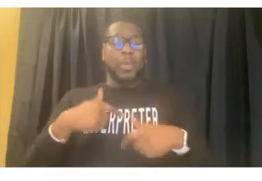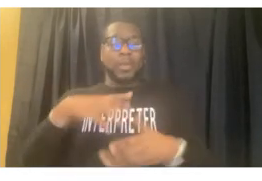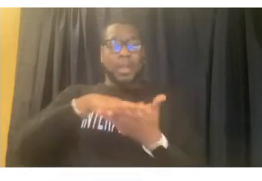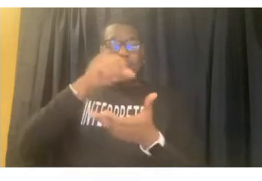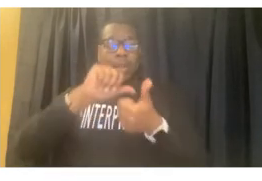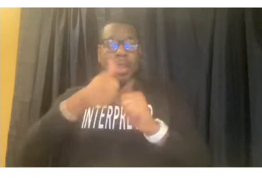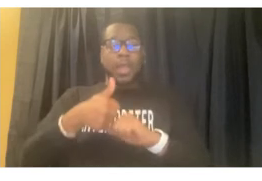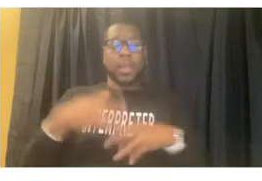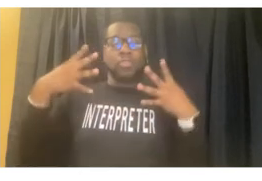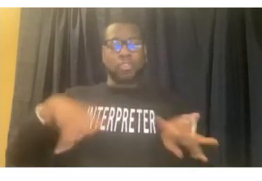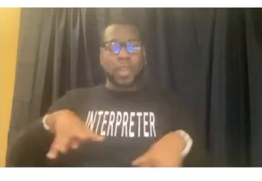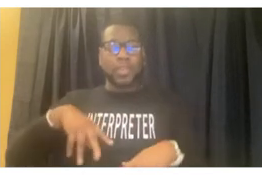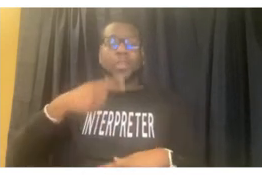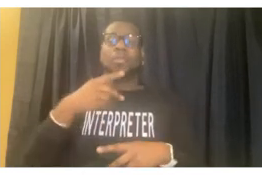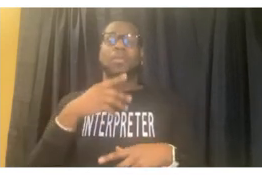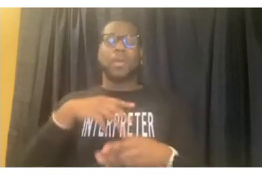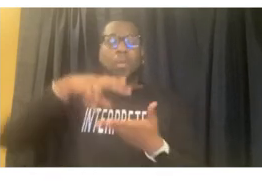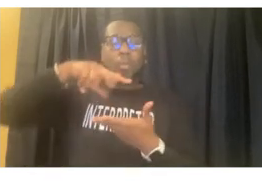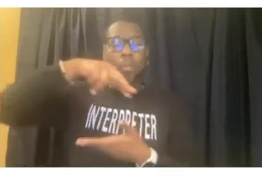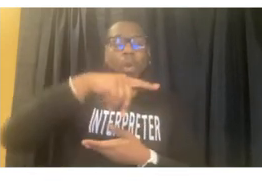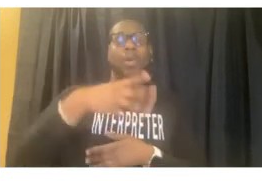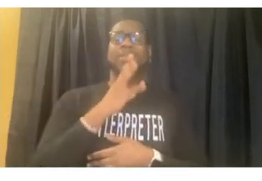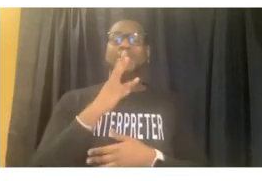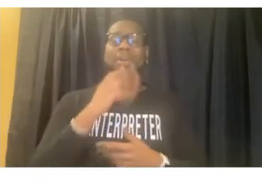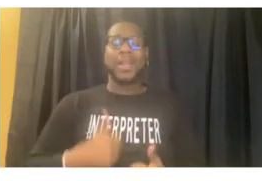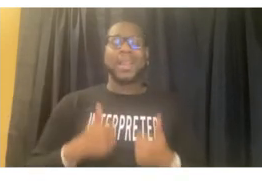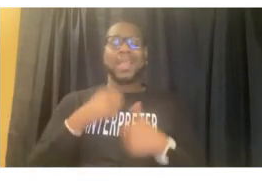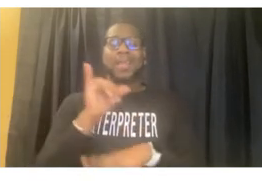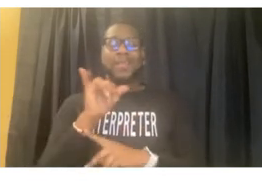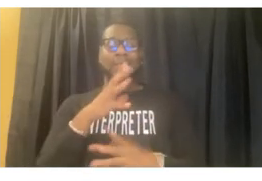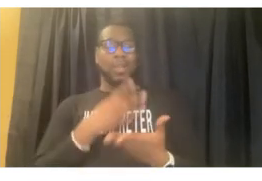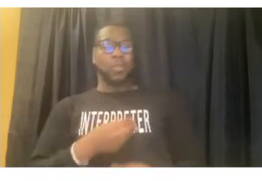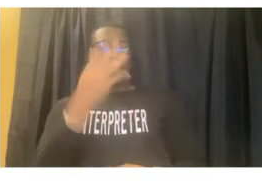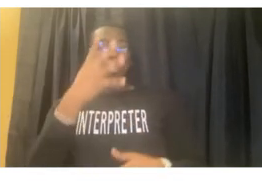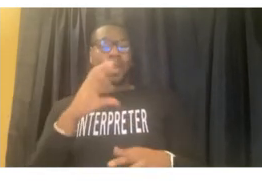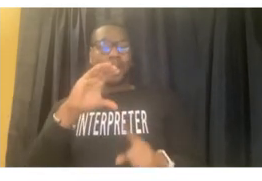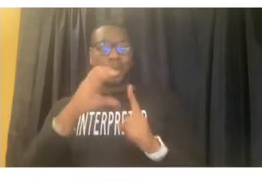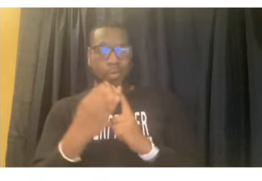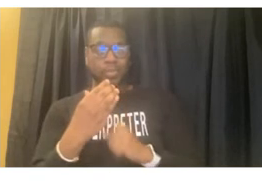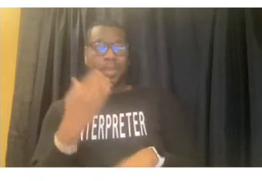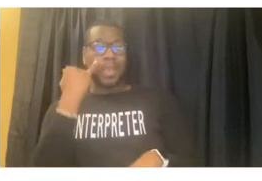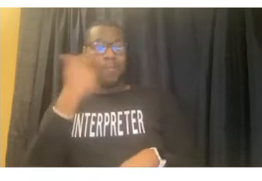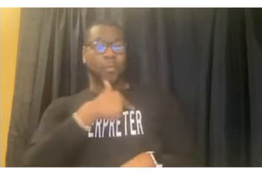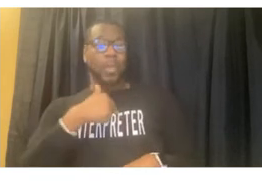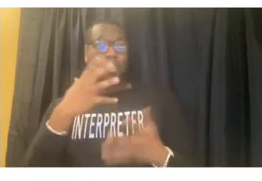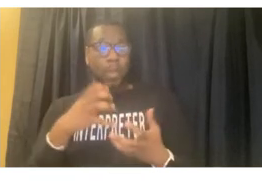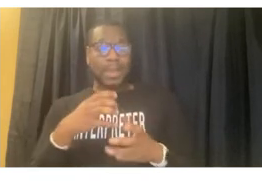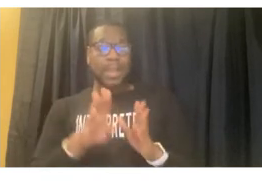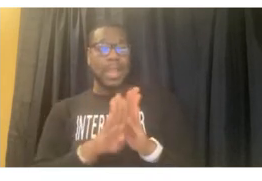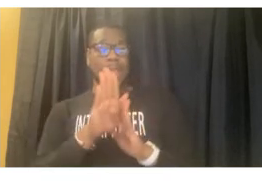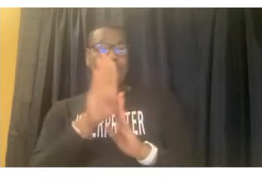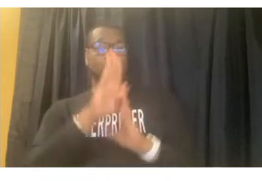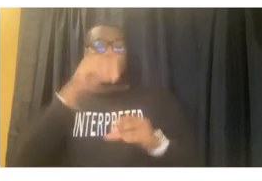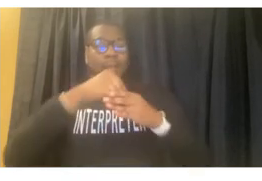walk, and live like the dominant culture in order to advance through the marginalization that we experience. When I was in private practice, white